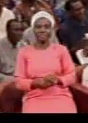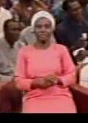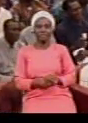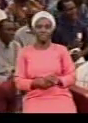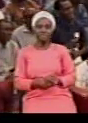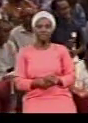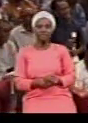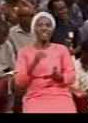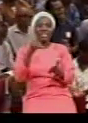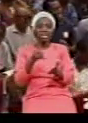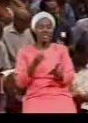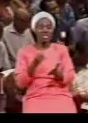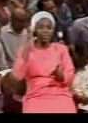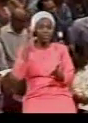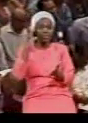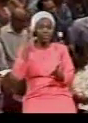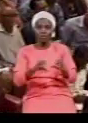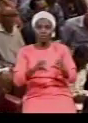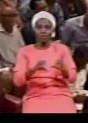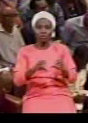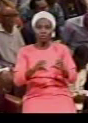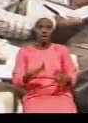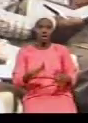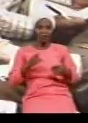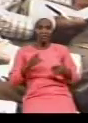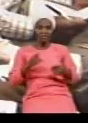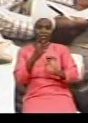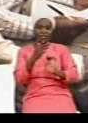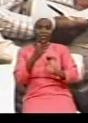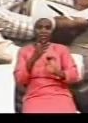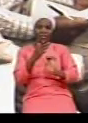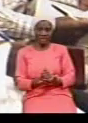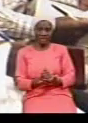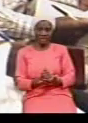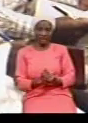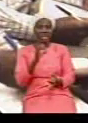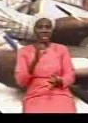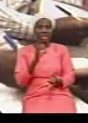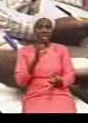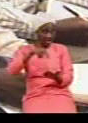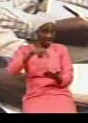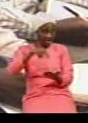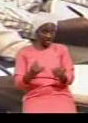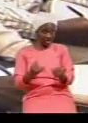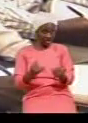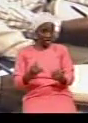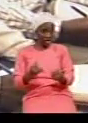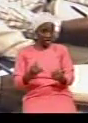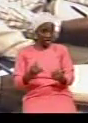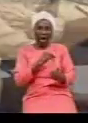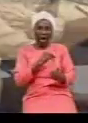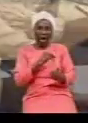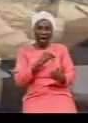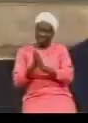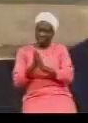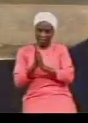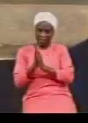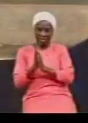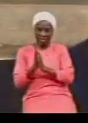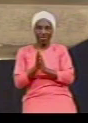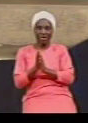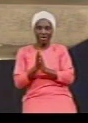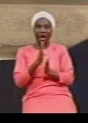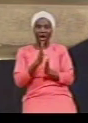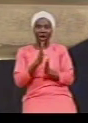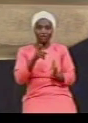it will be fulfilled in your life. If we will rise up and take it to the Lord in prayer, you will know the